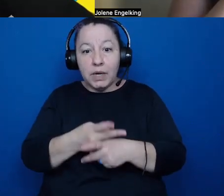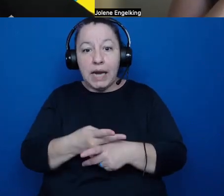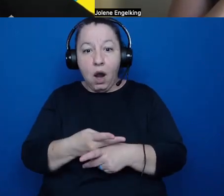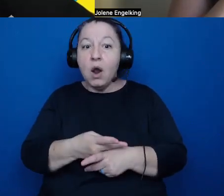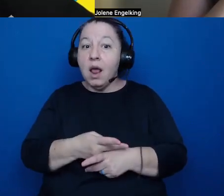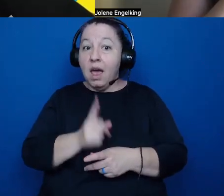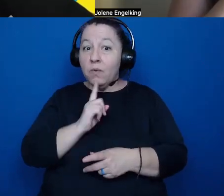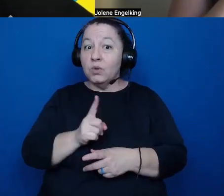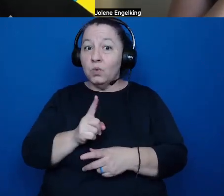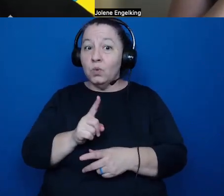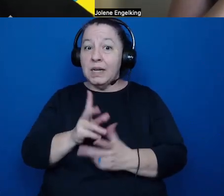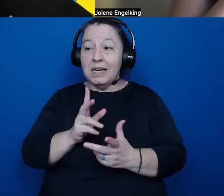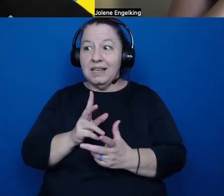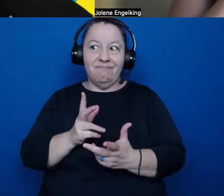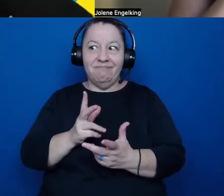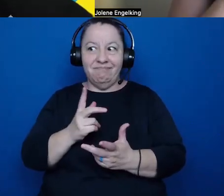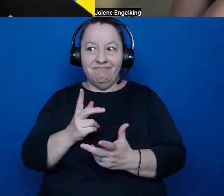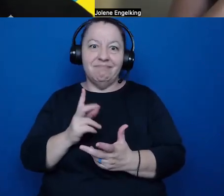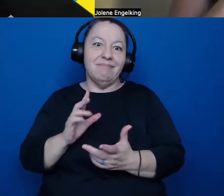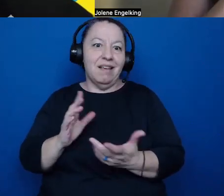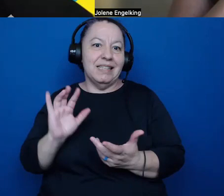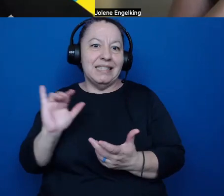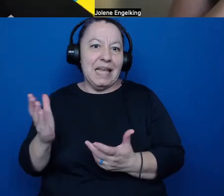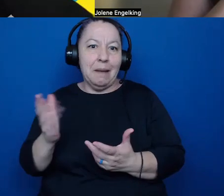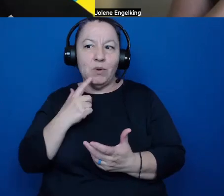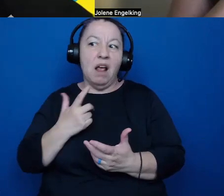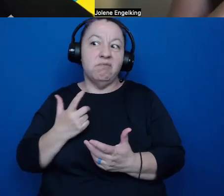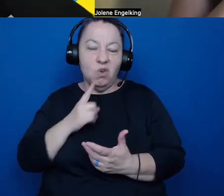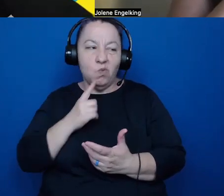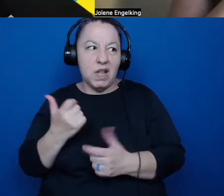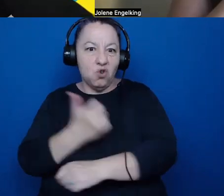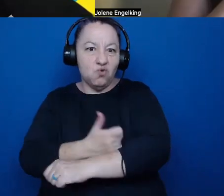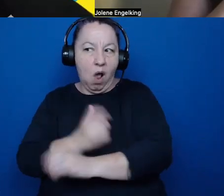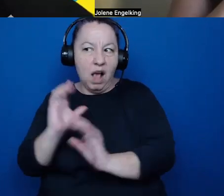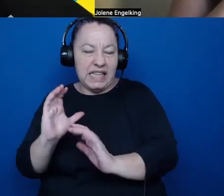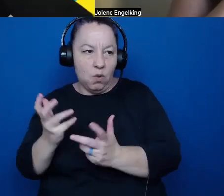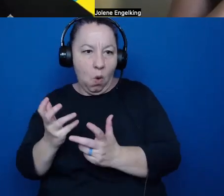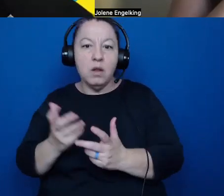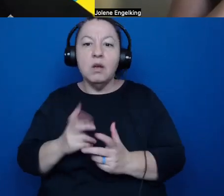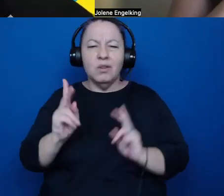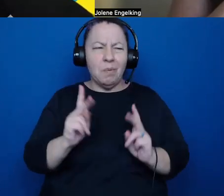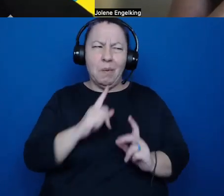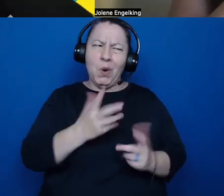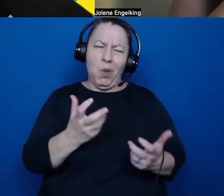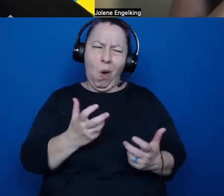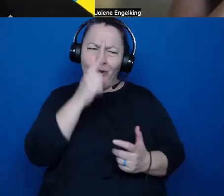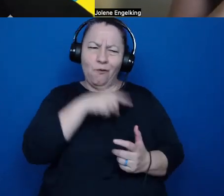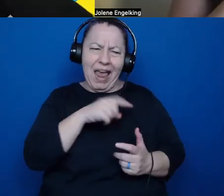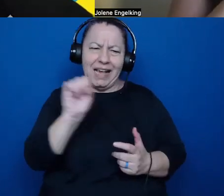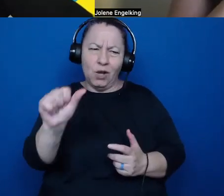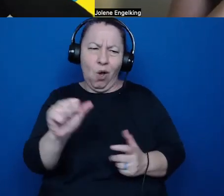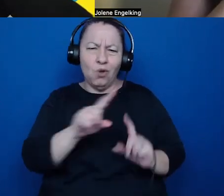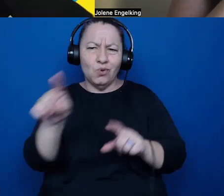that she was drug seeking in that moment, because what people really want to do is fake a sexual assault to then go get some drugs from the ER,